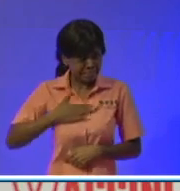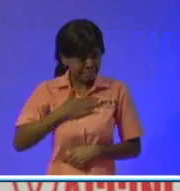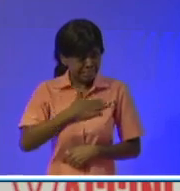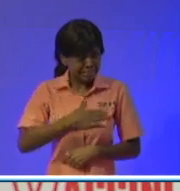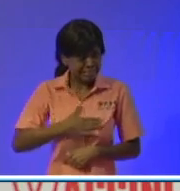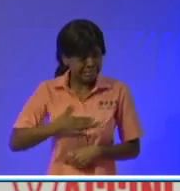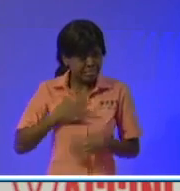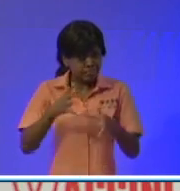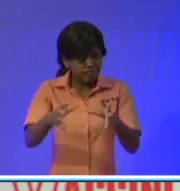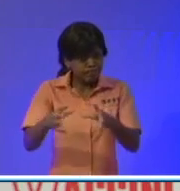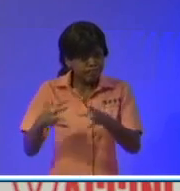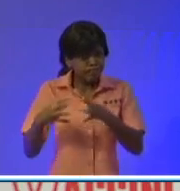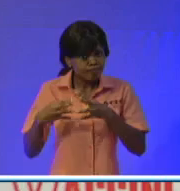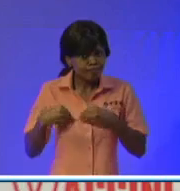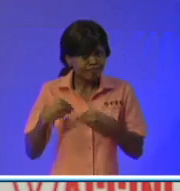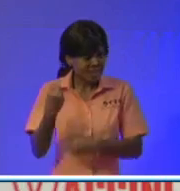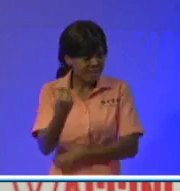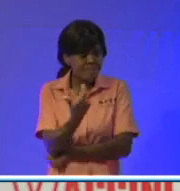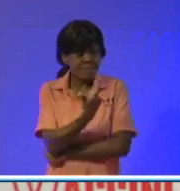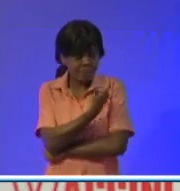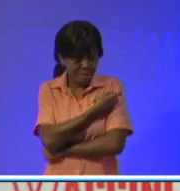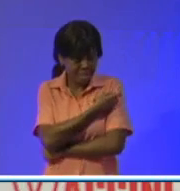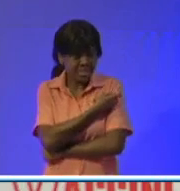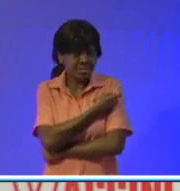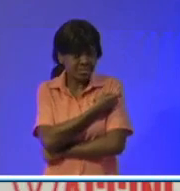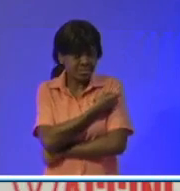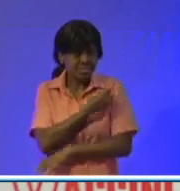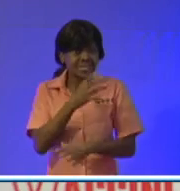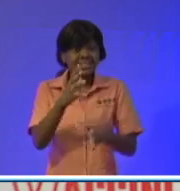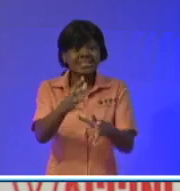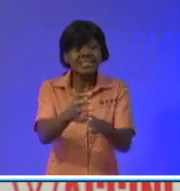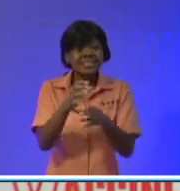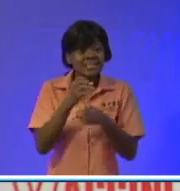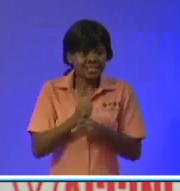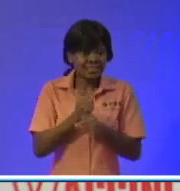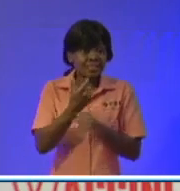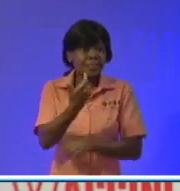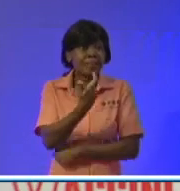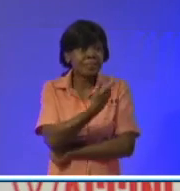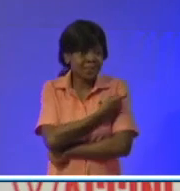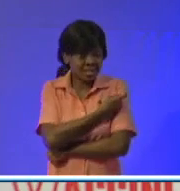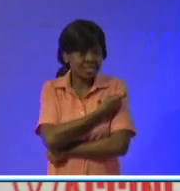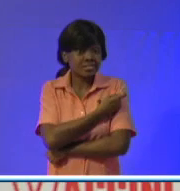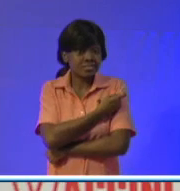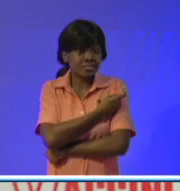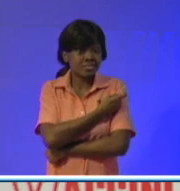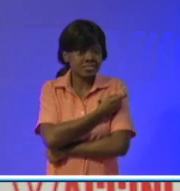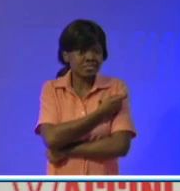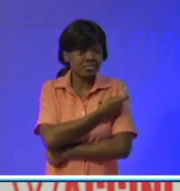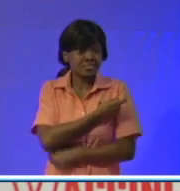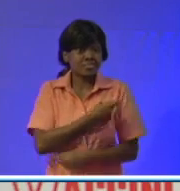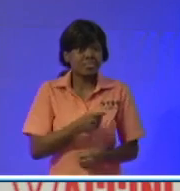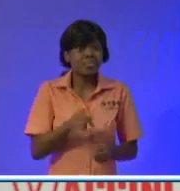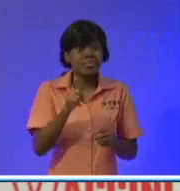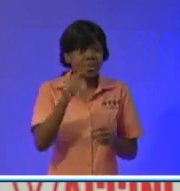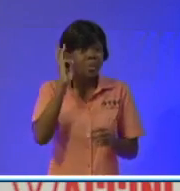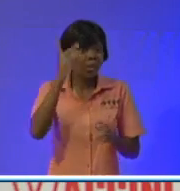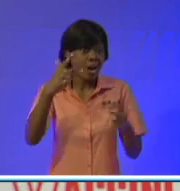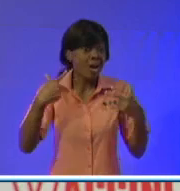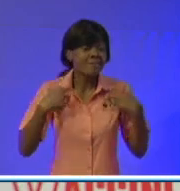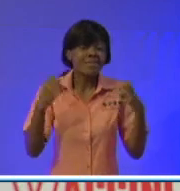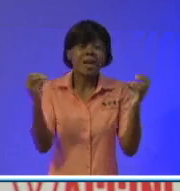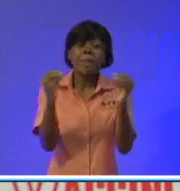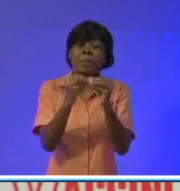have that extra layer of protection. However, you still need to practice the public health